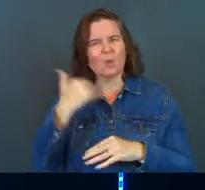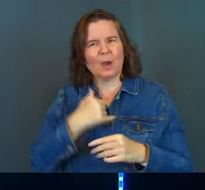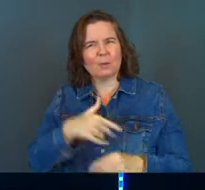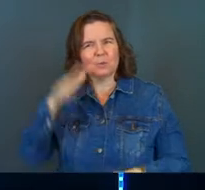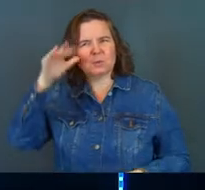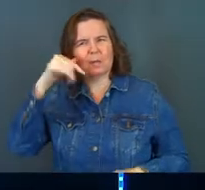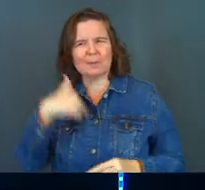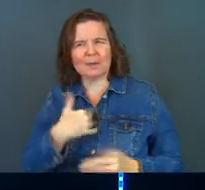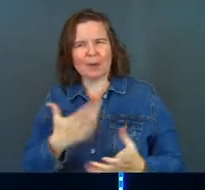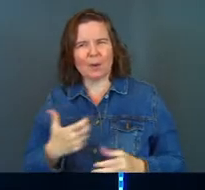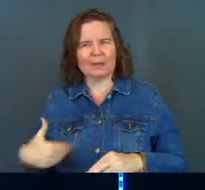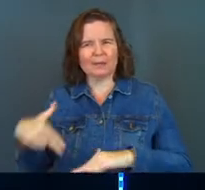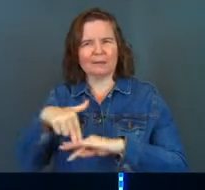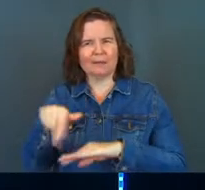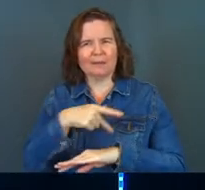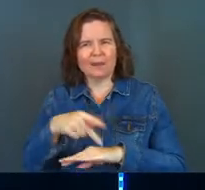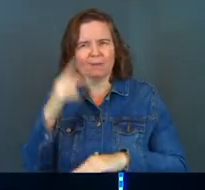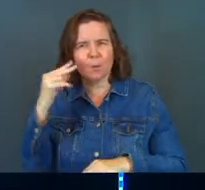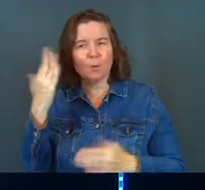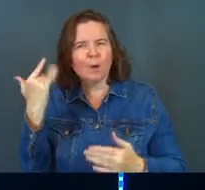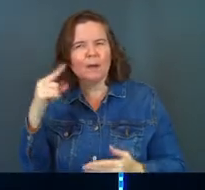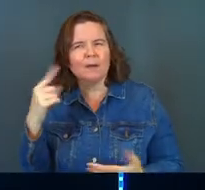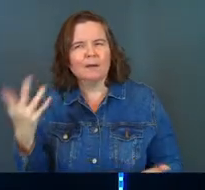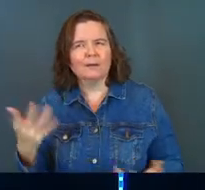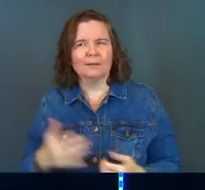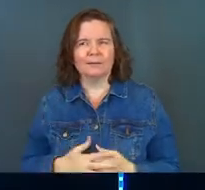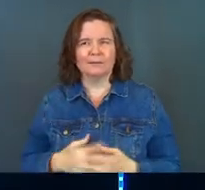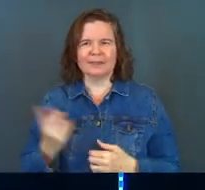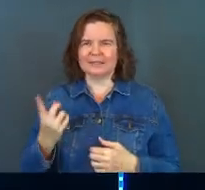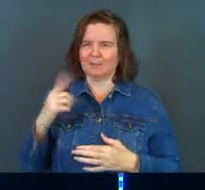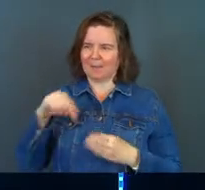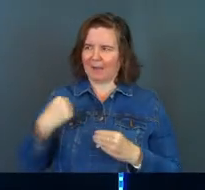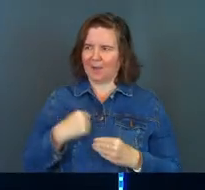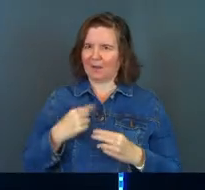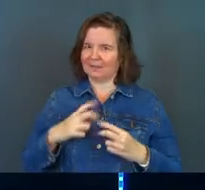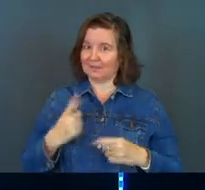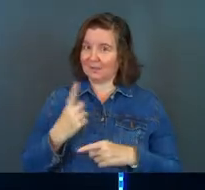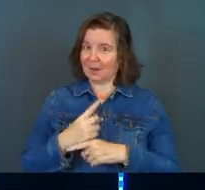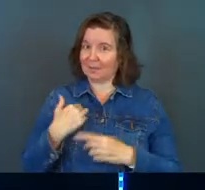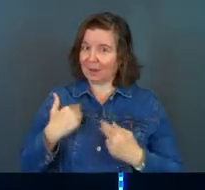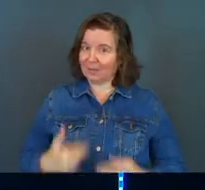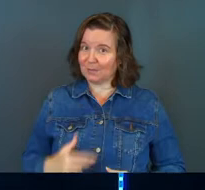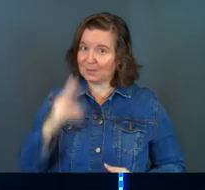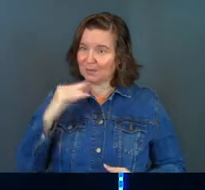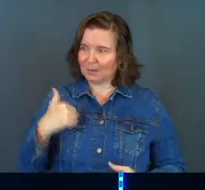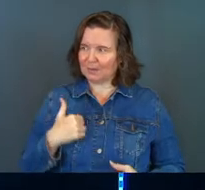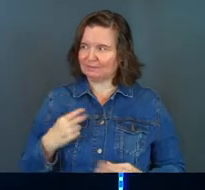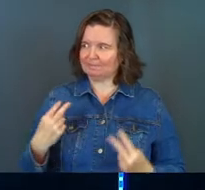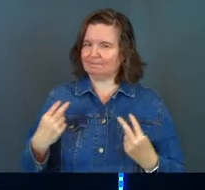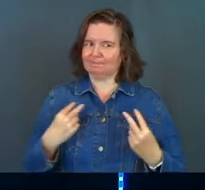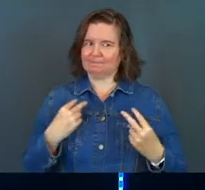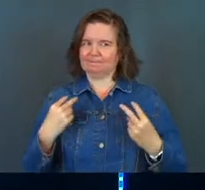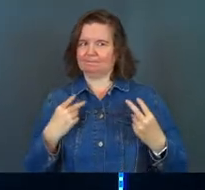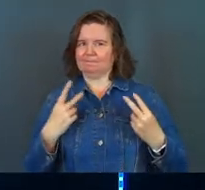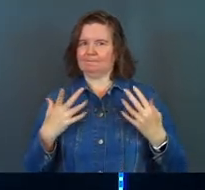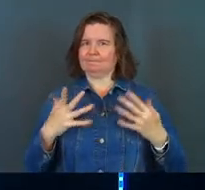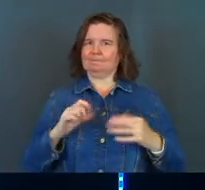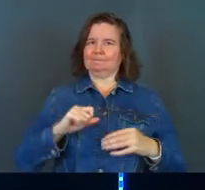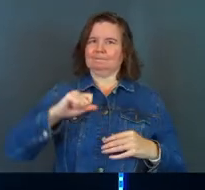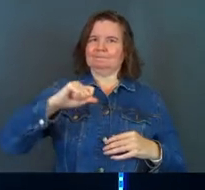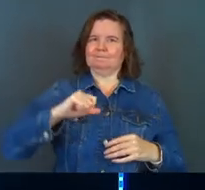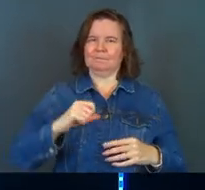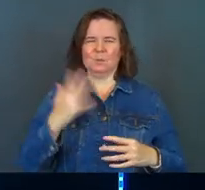so stubborn about not wanting to get on the dance floor? There's something about us, isn't it? Part of the human experience? It's like, why do we fight all that